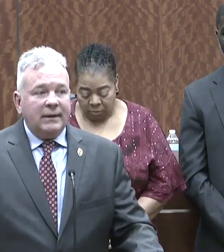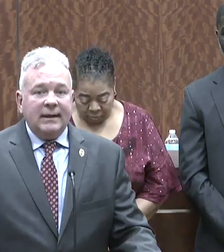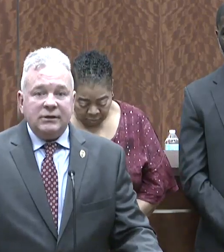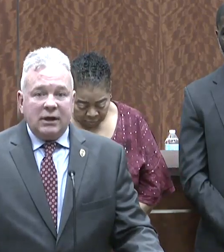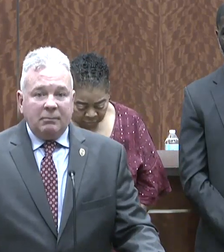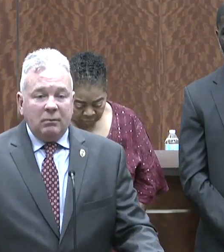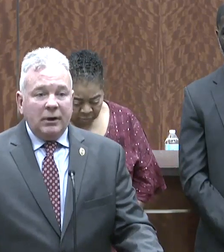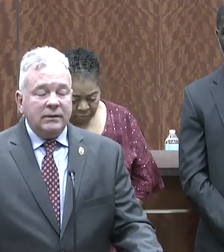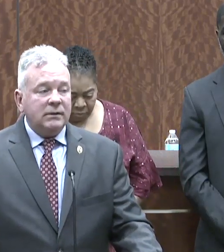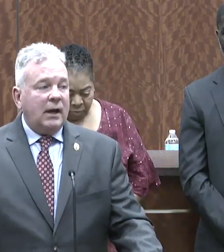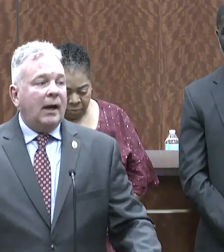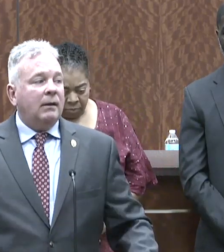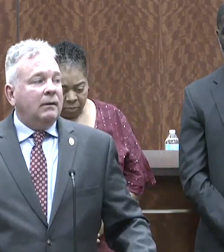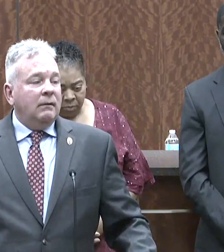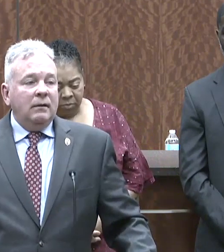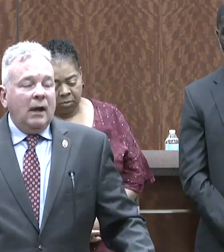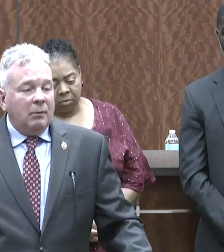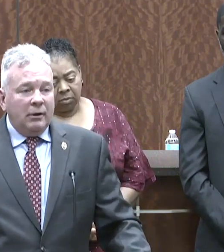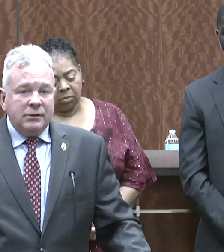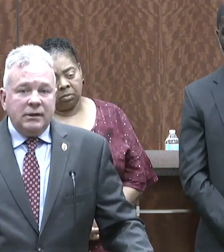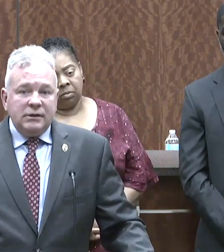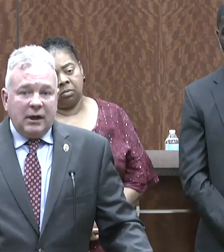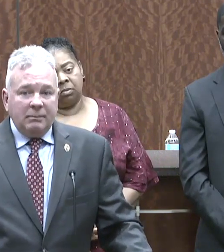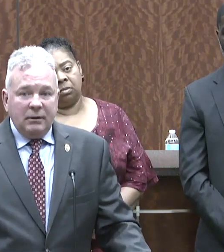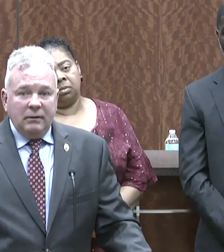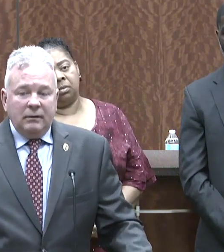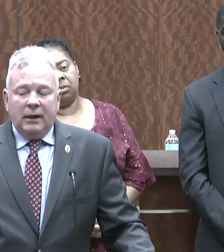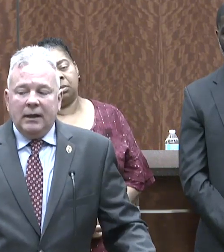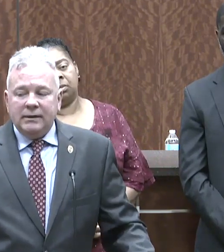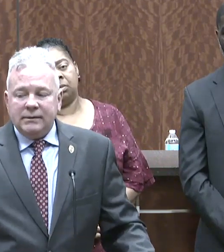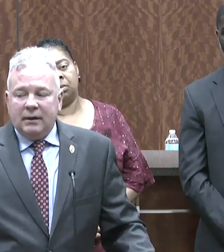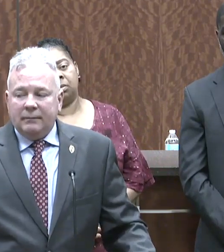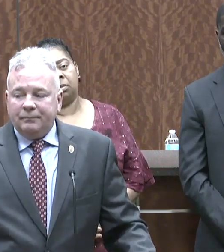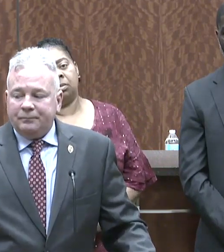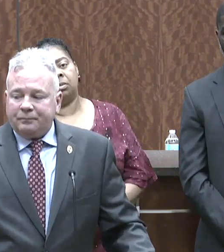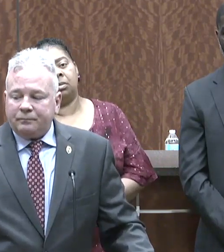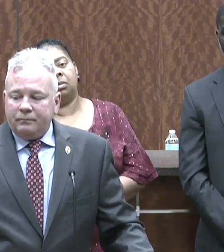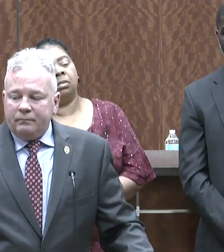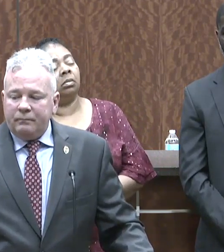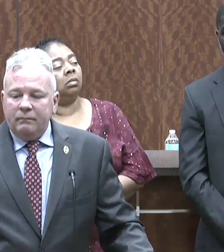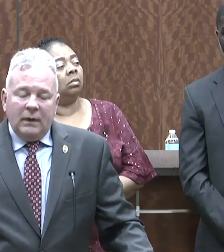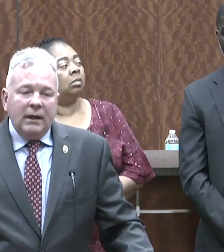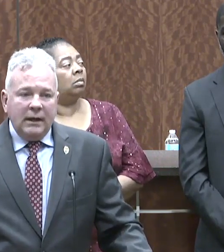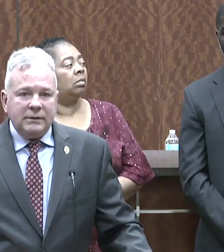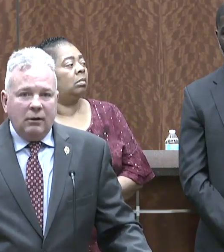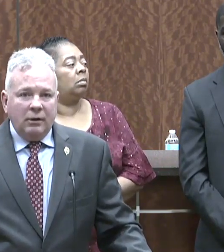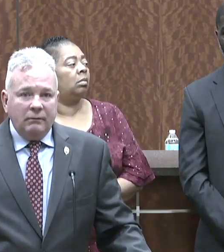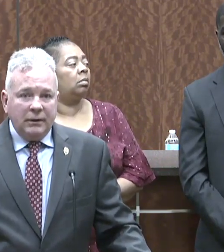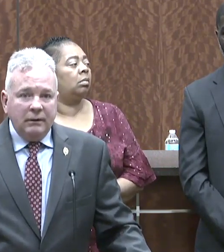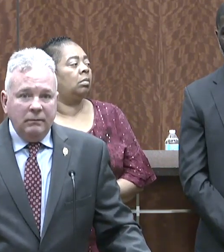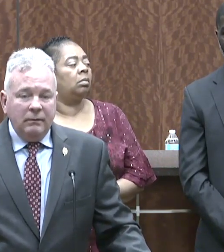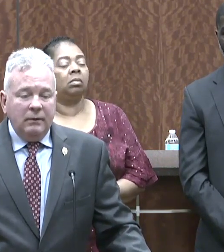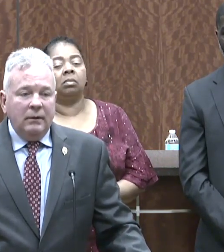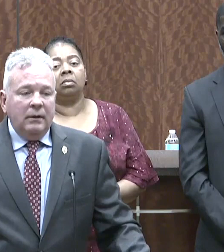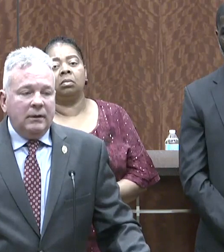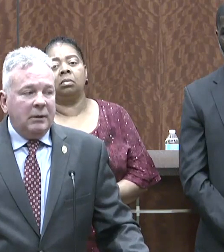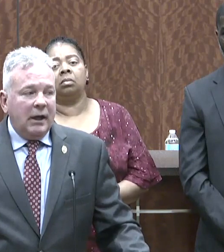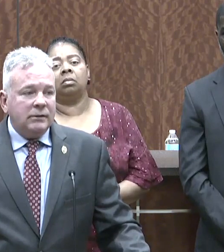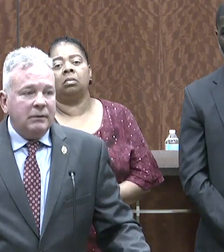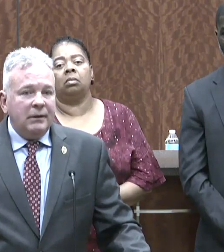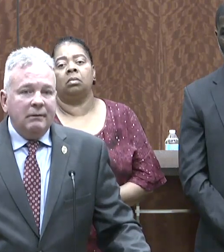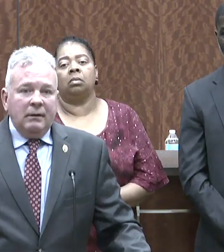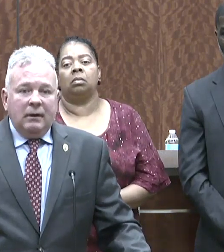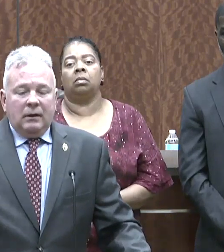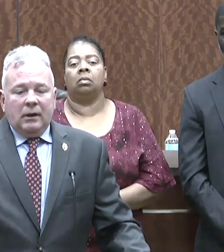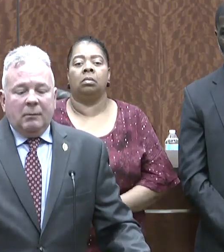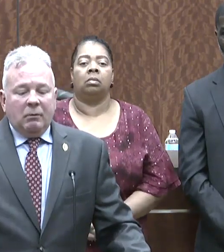and what the next chapter brings. I am closing this chapter. It is it's long overdue, to be honest